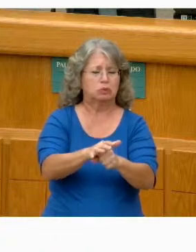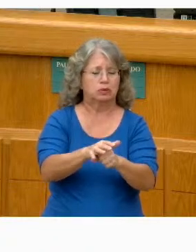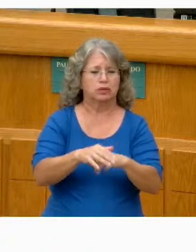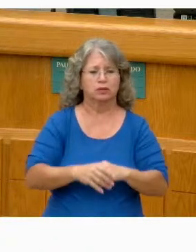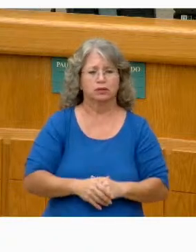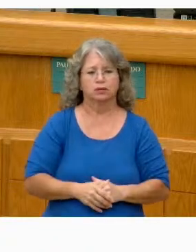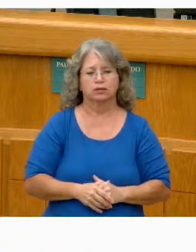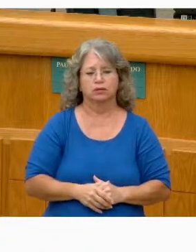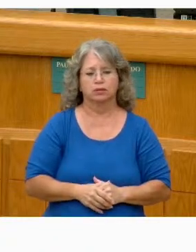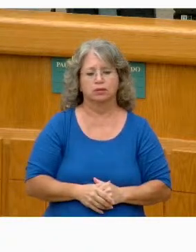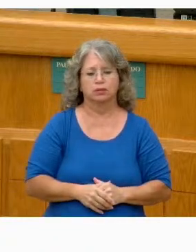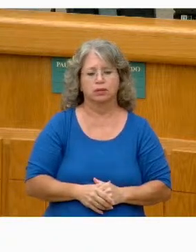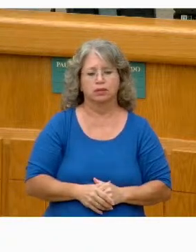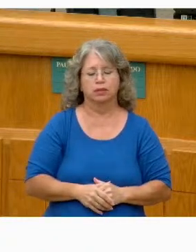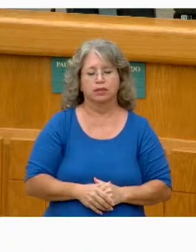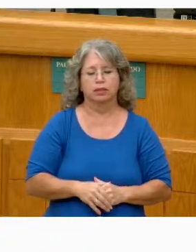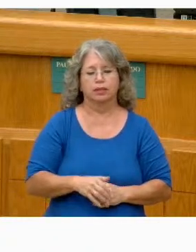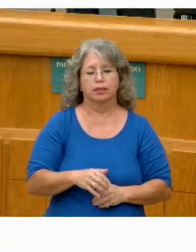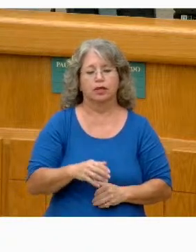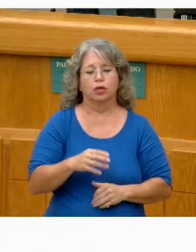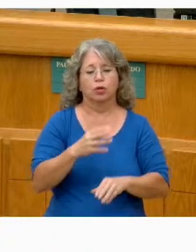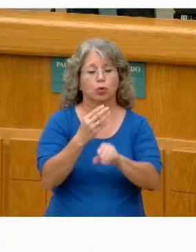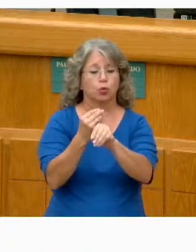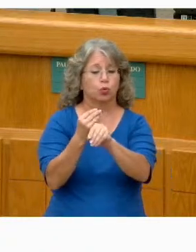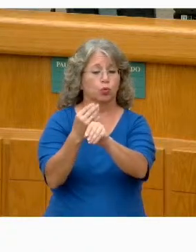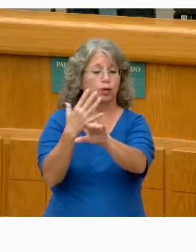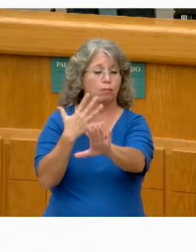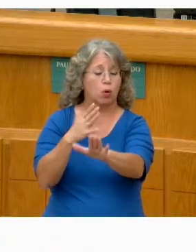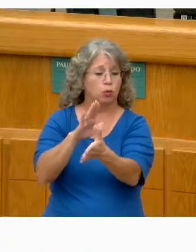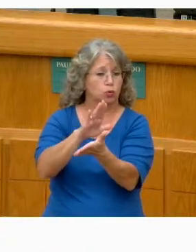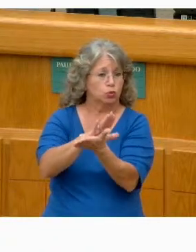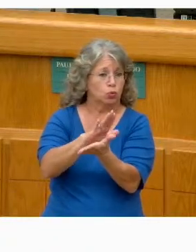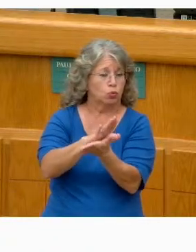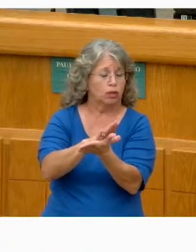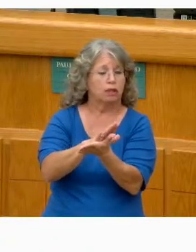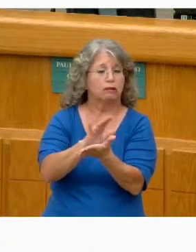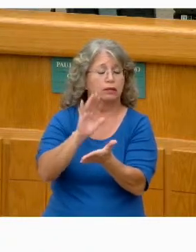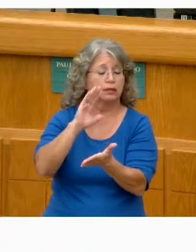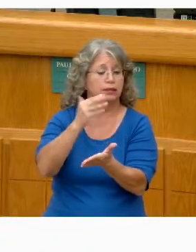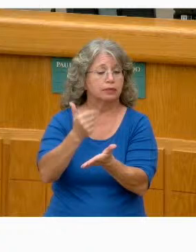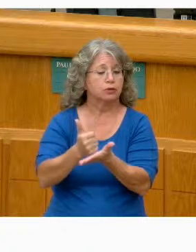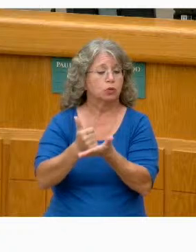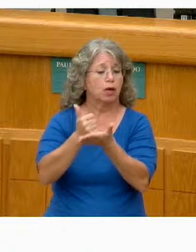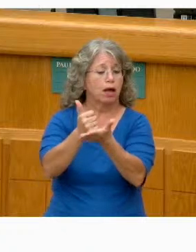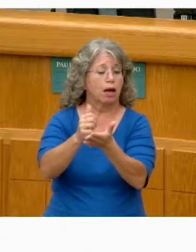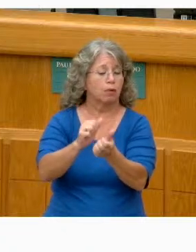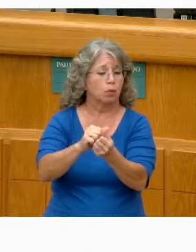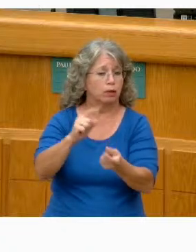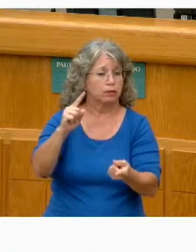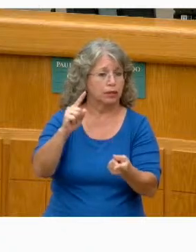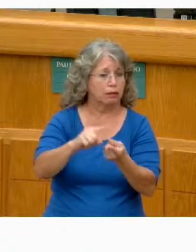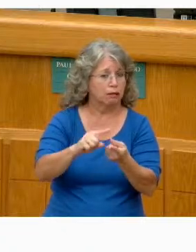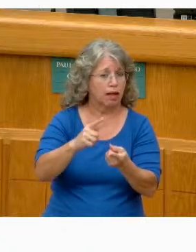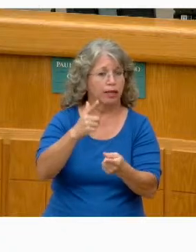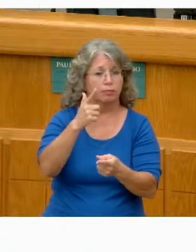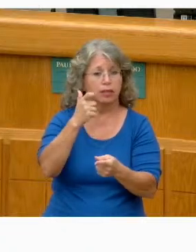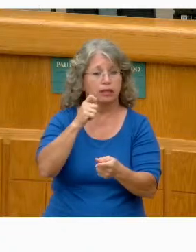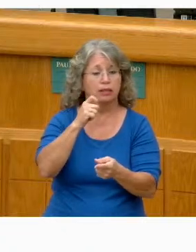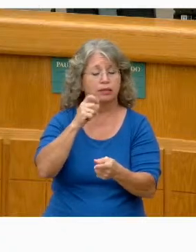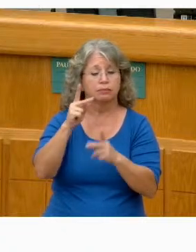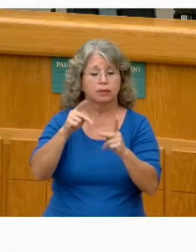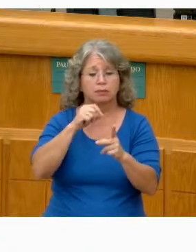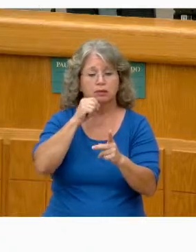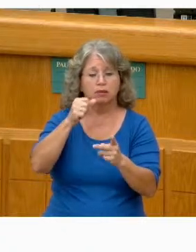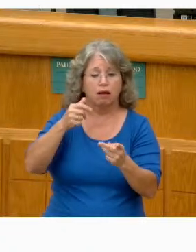The return to remote schooling seems to be correlated with a decline in cell phone encounters, and that could in turn